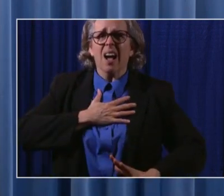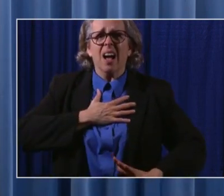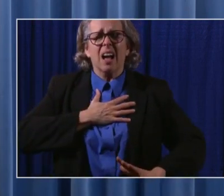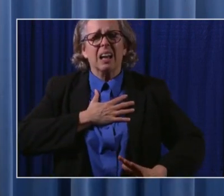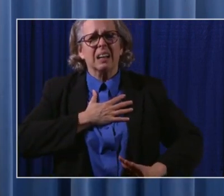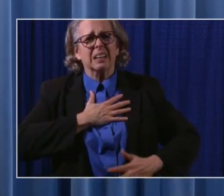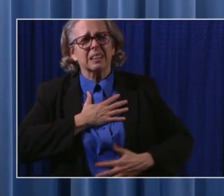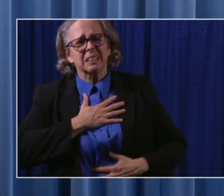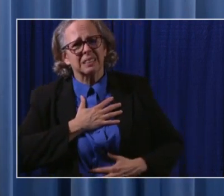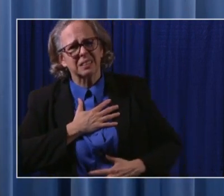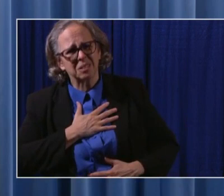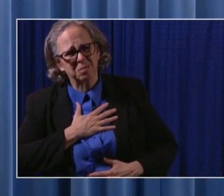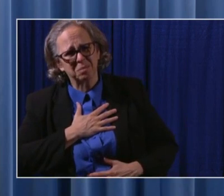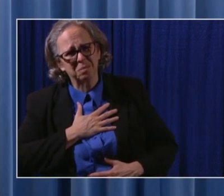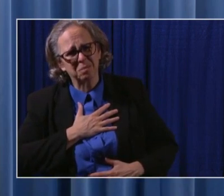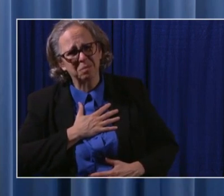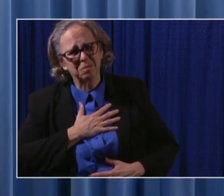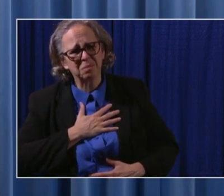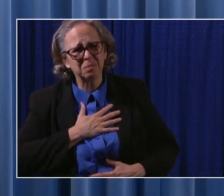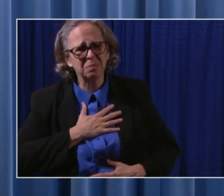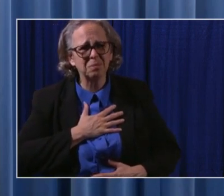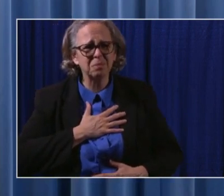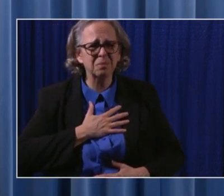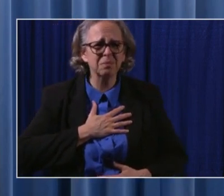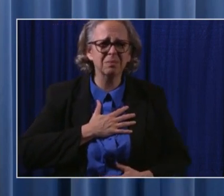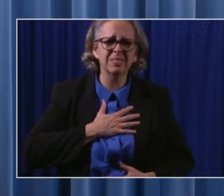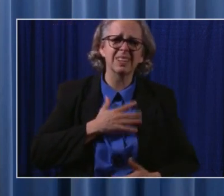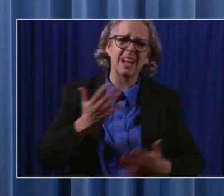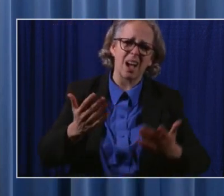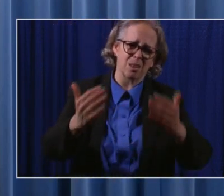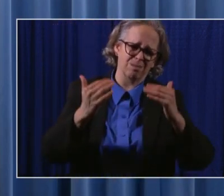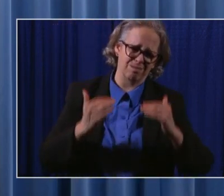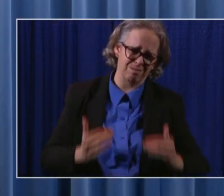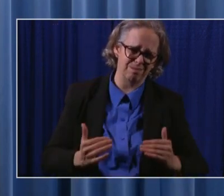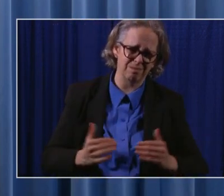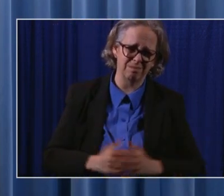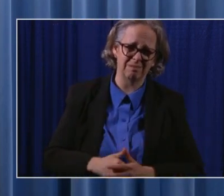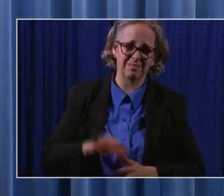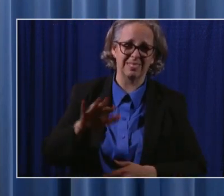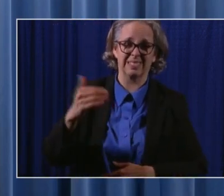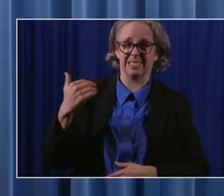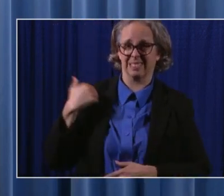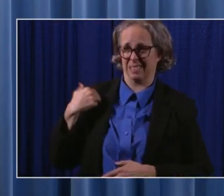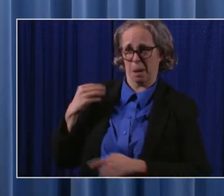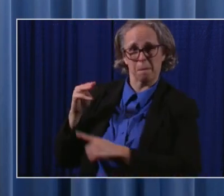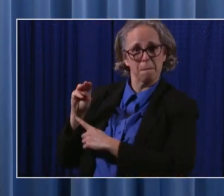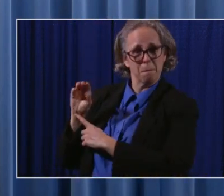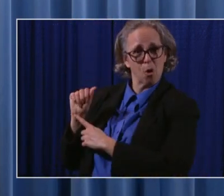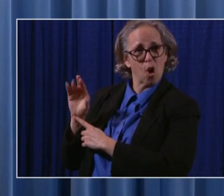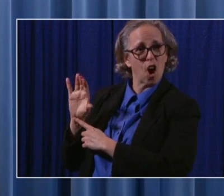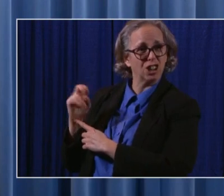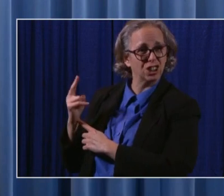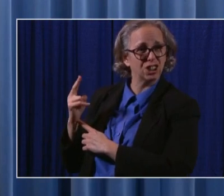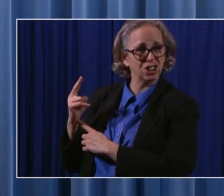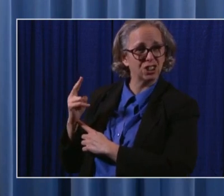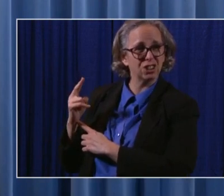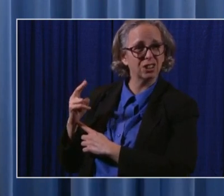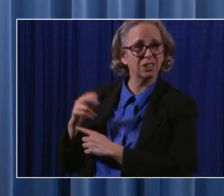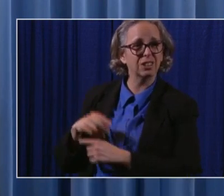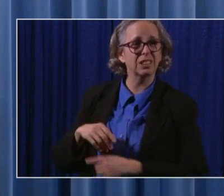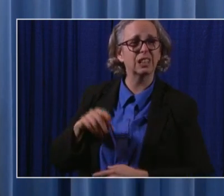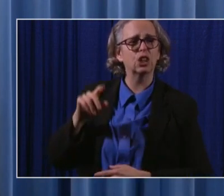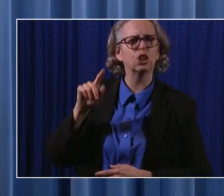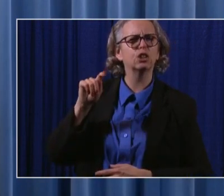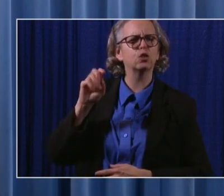Let me turn to another subject. In March, Tourism Ohio launched a campaign to support our local businesses during